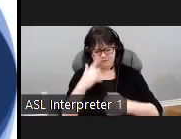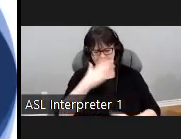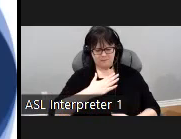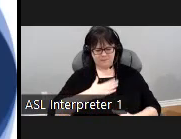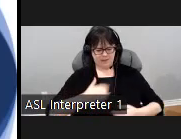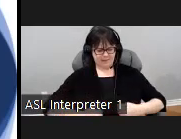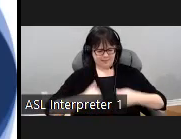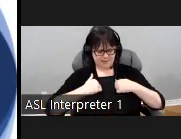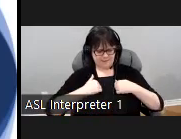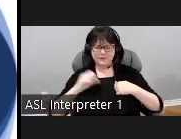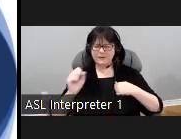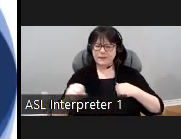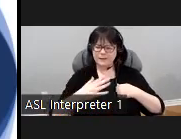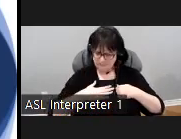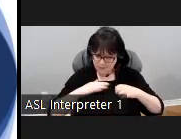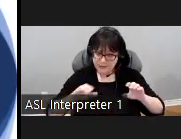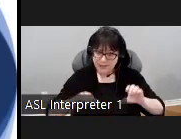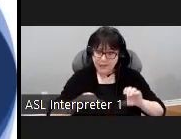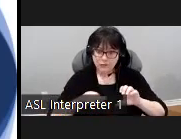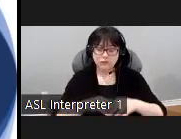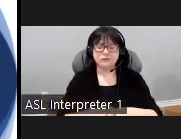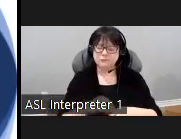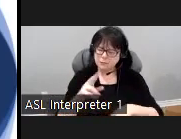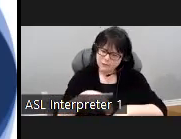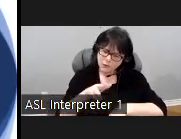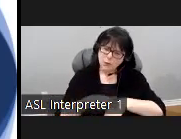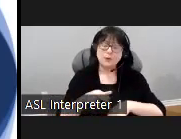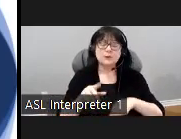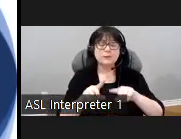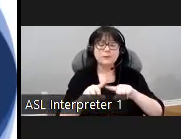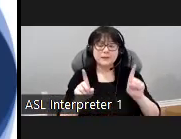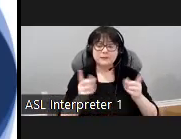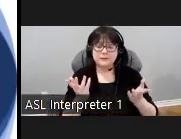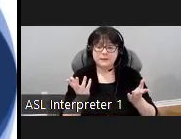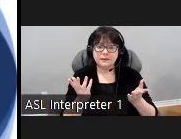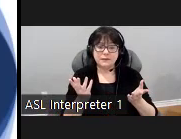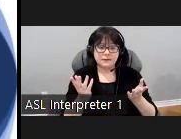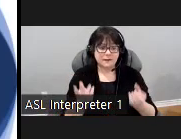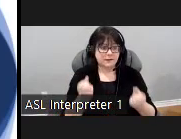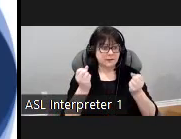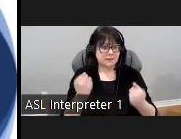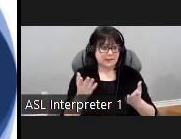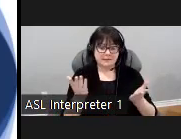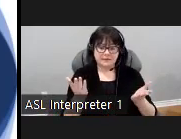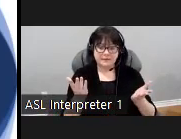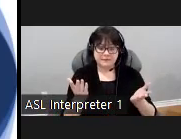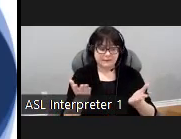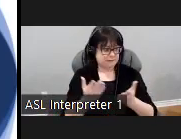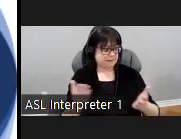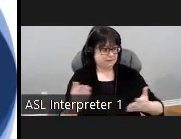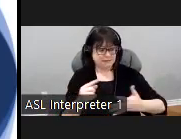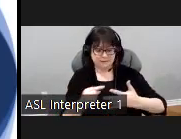that contribute to the disadvantages and and advantages to be able to,